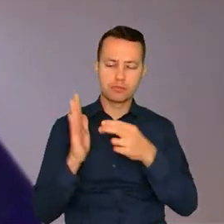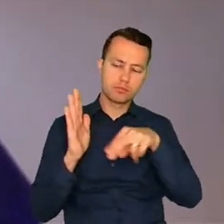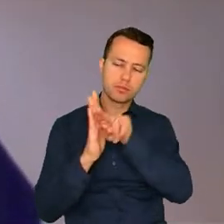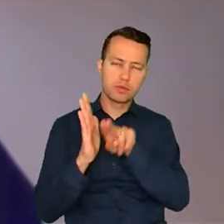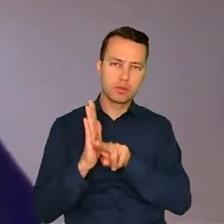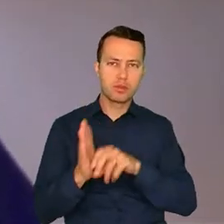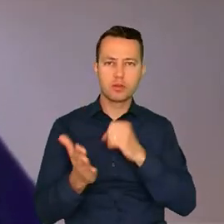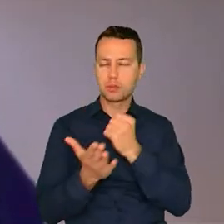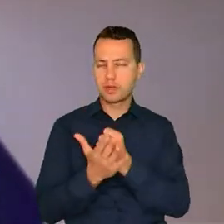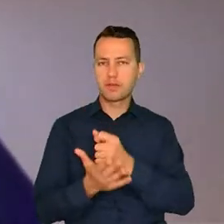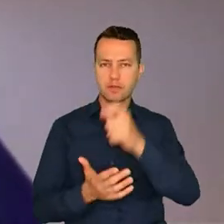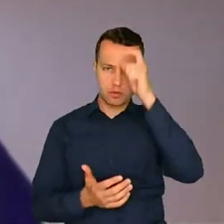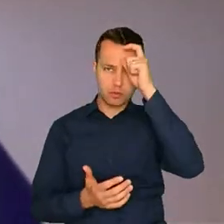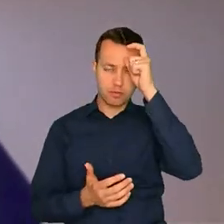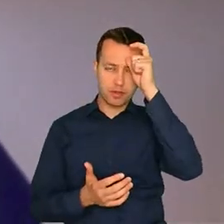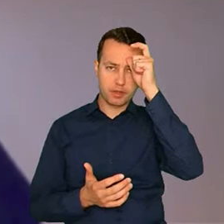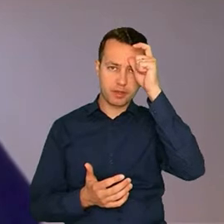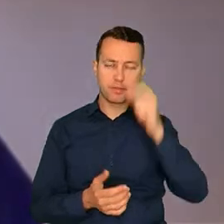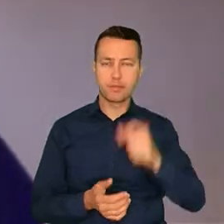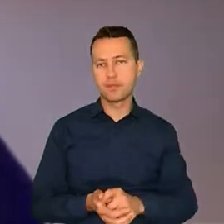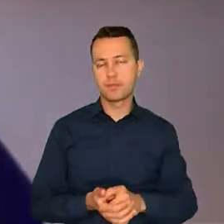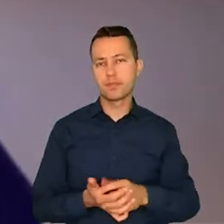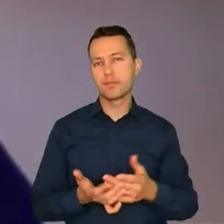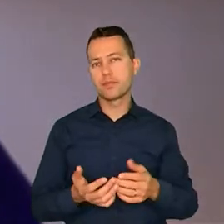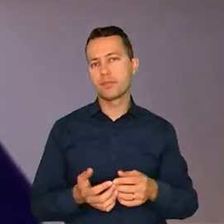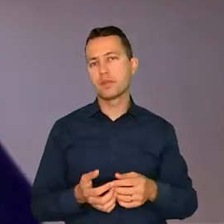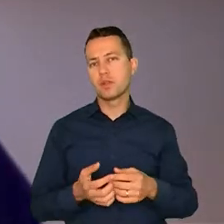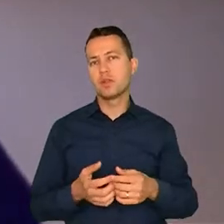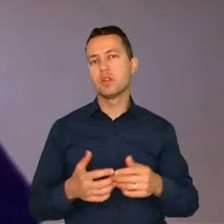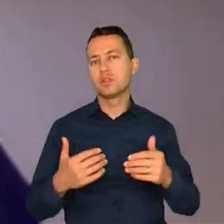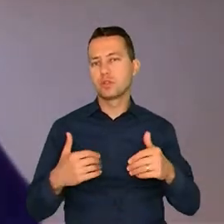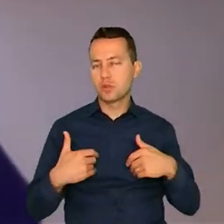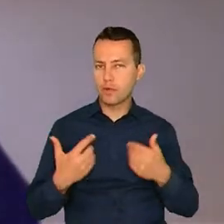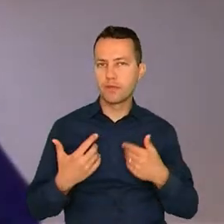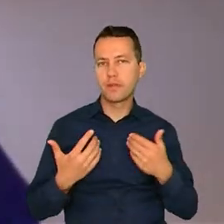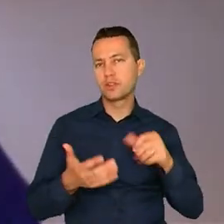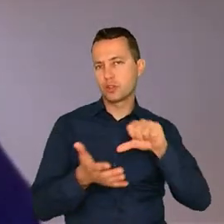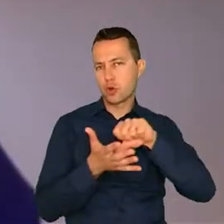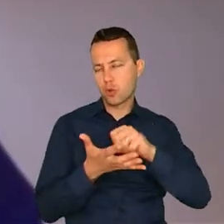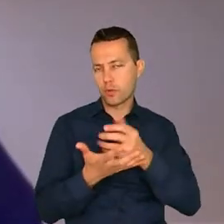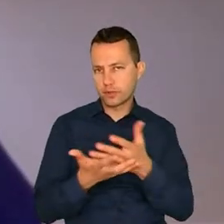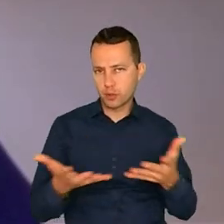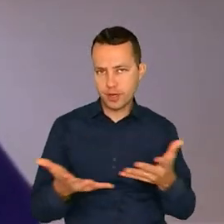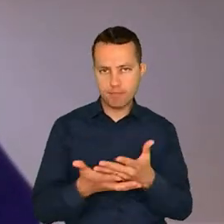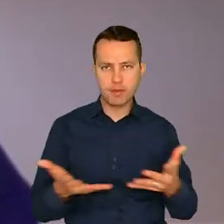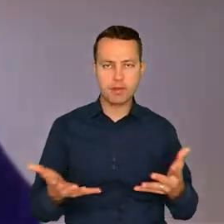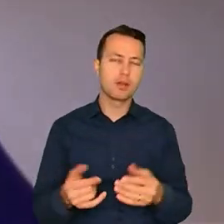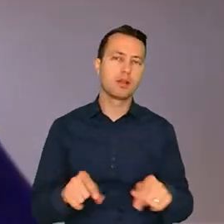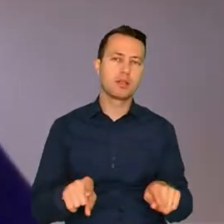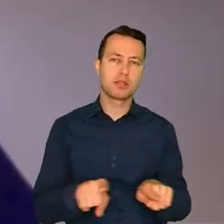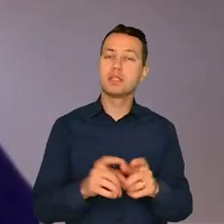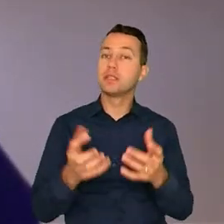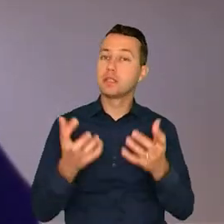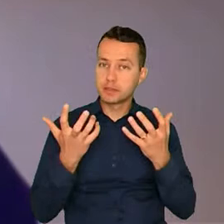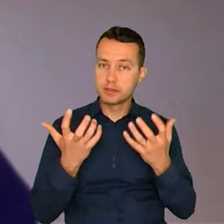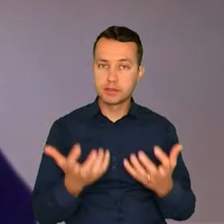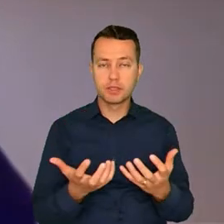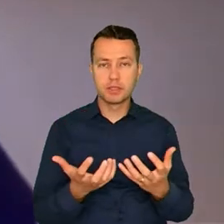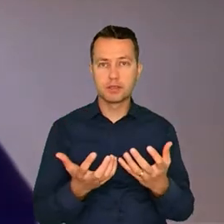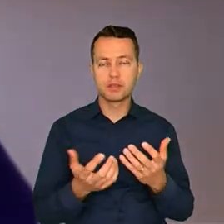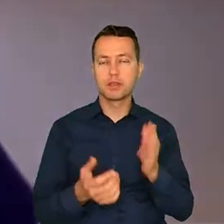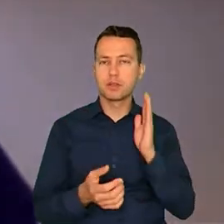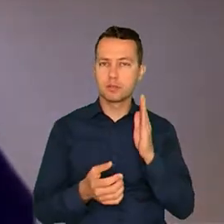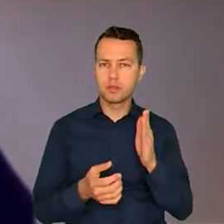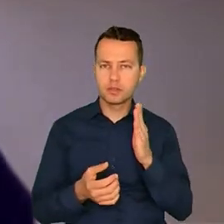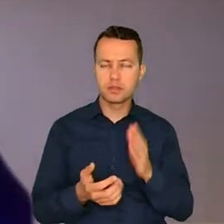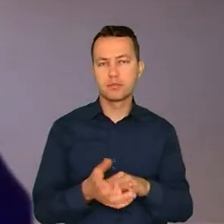approved, it was passed on by the Council on Human Rights, the right to clean and sustainable environment. Well, we